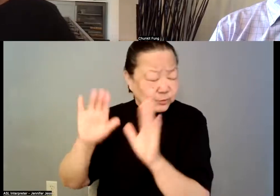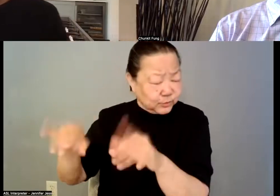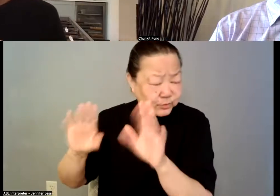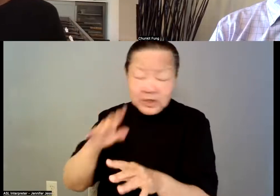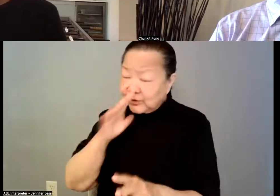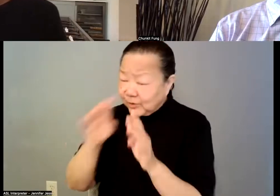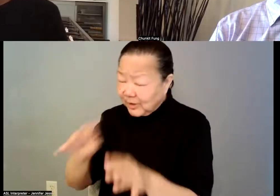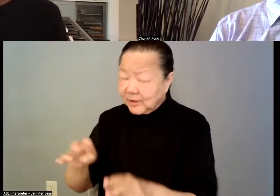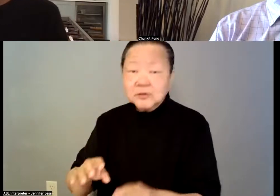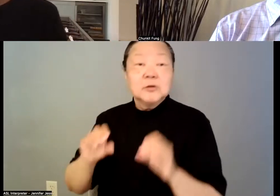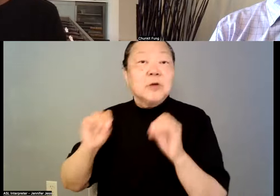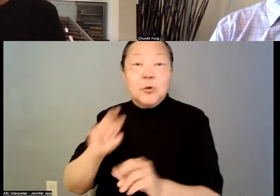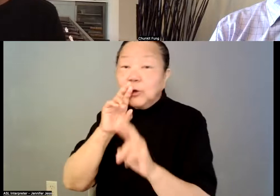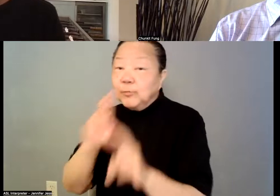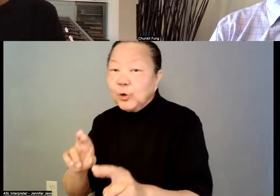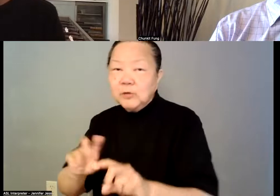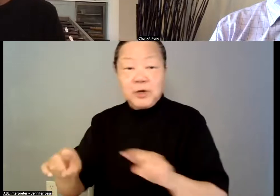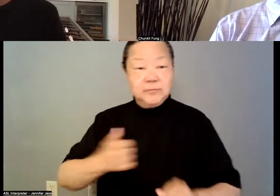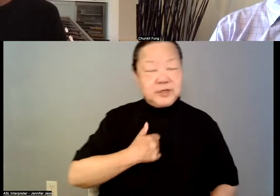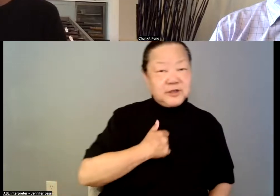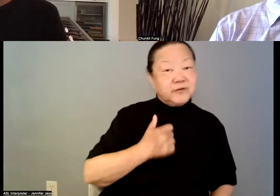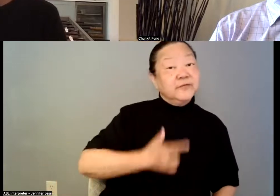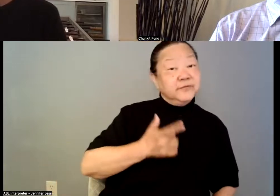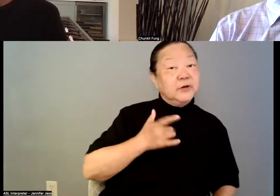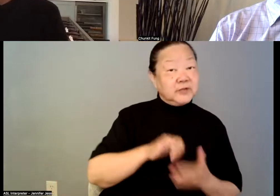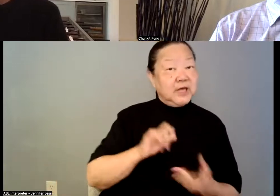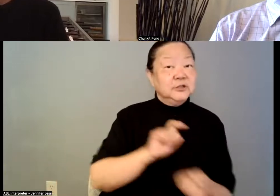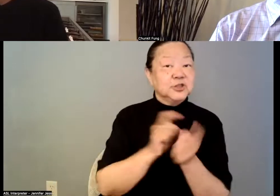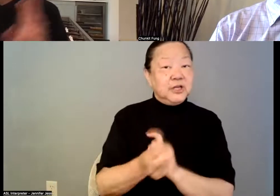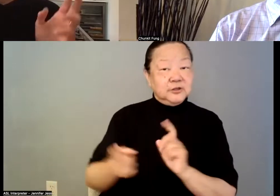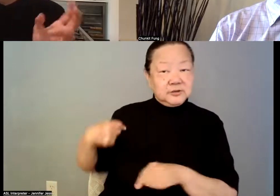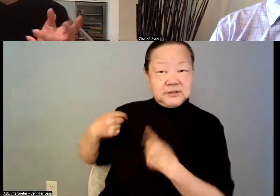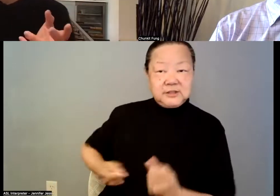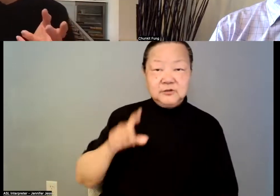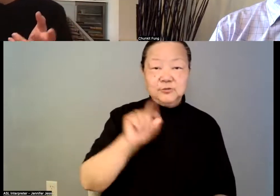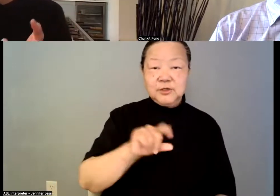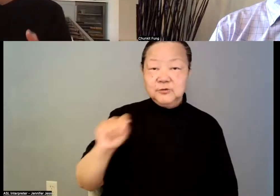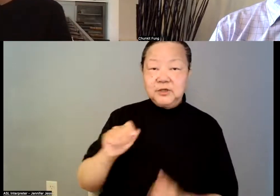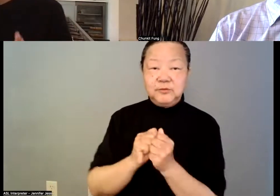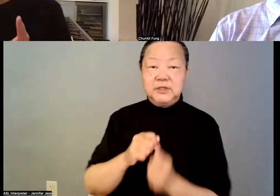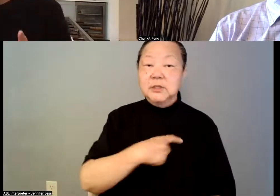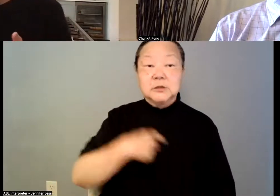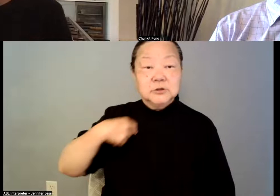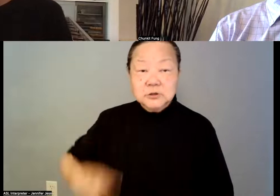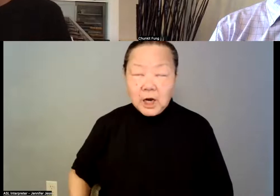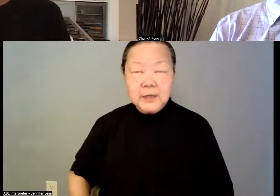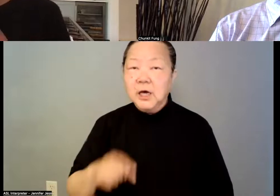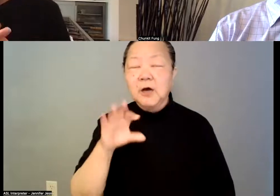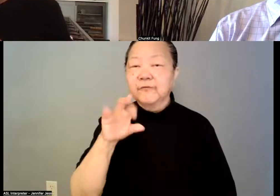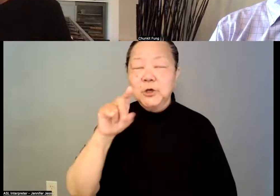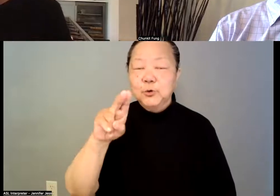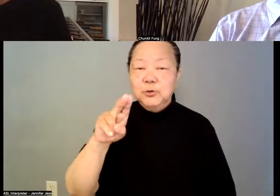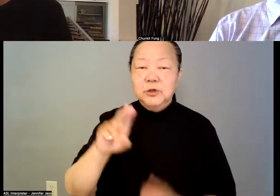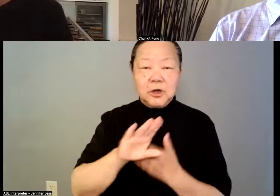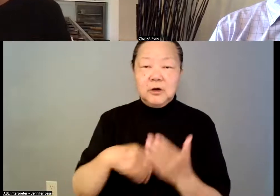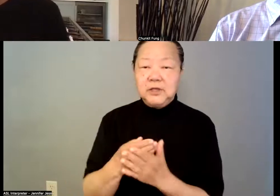underreported, but I have felt that change. It was really since the spring of 2020 with the China flu, you know, and all of this